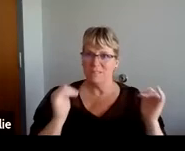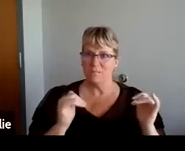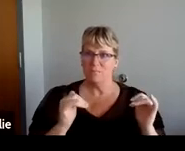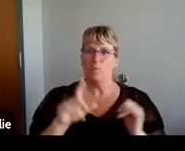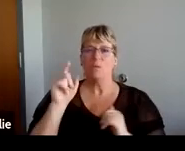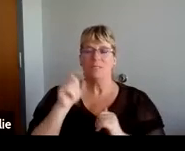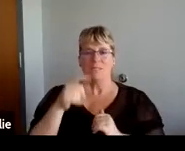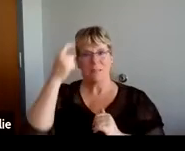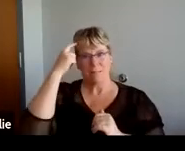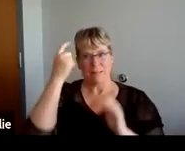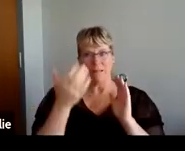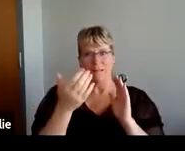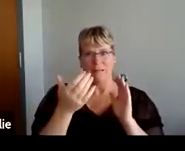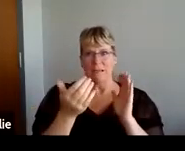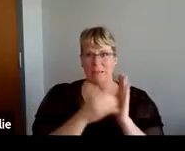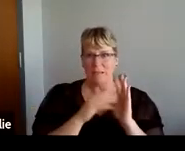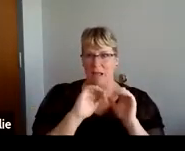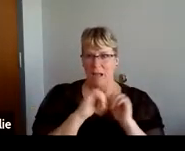the way we look at it.